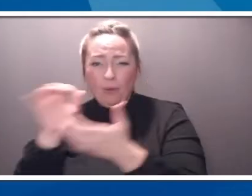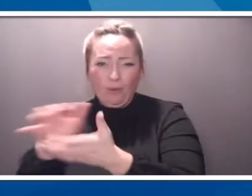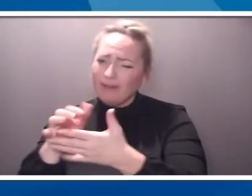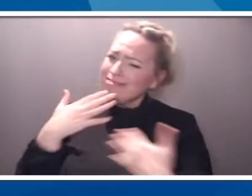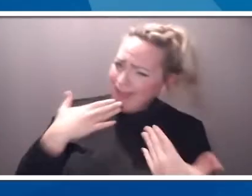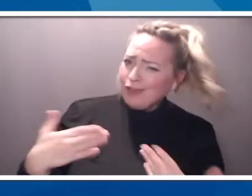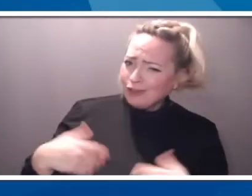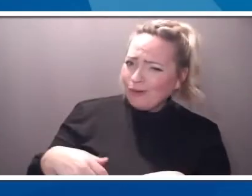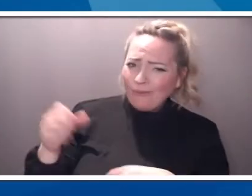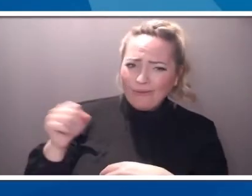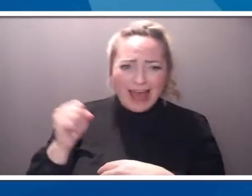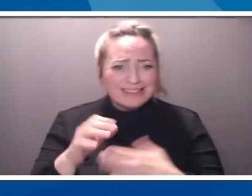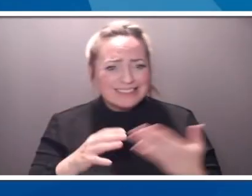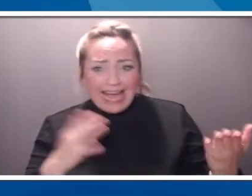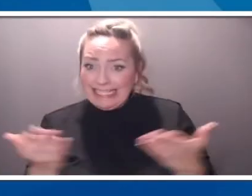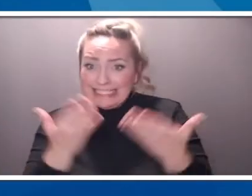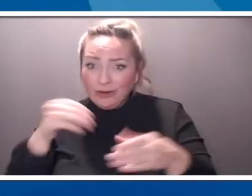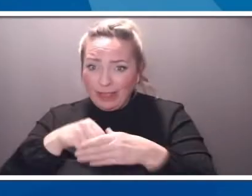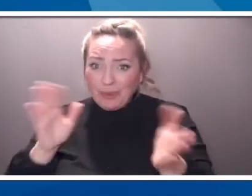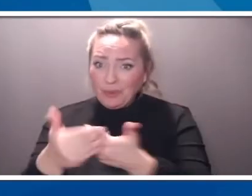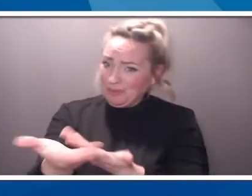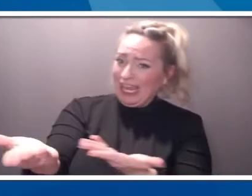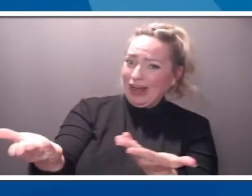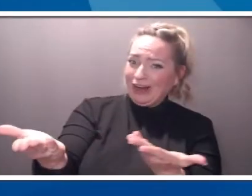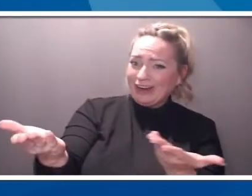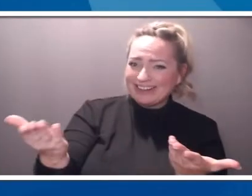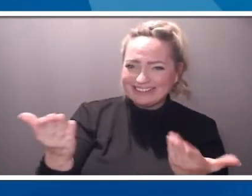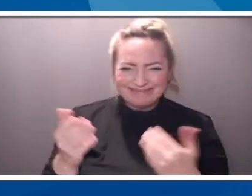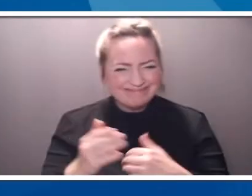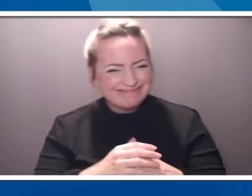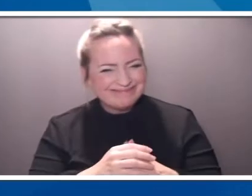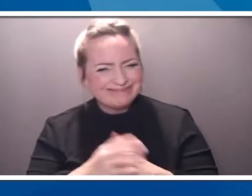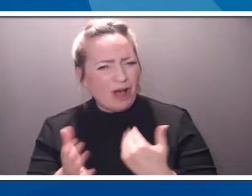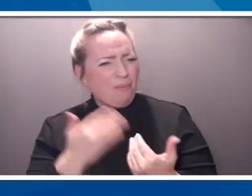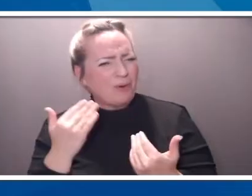They're at the bowling. Thank you. And he's here in the room.